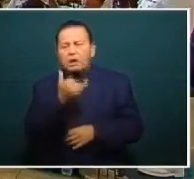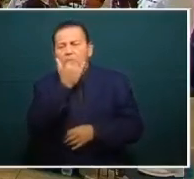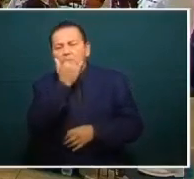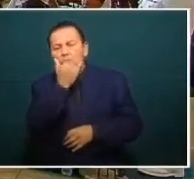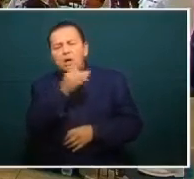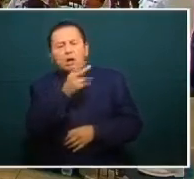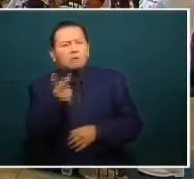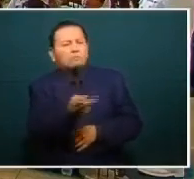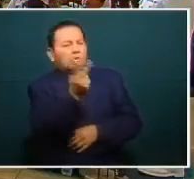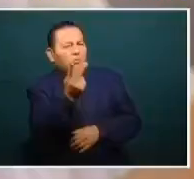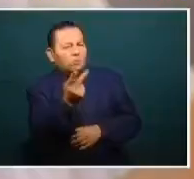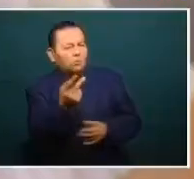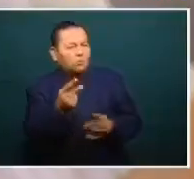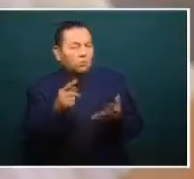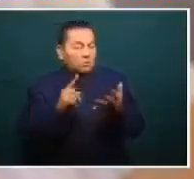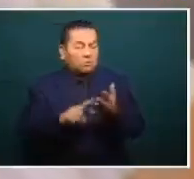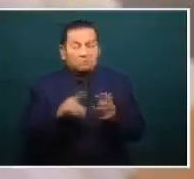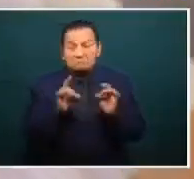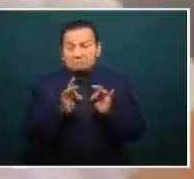However, we are prepared for that.